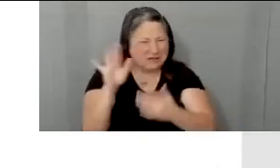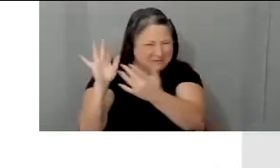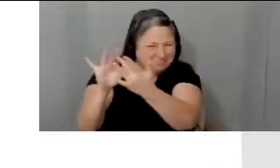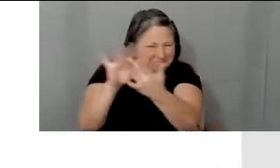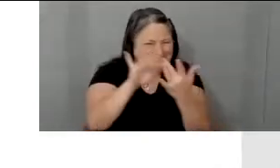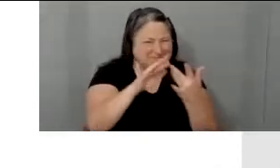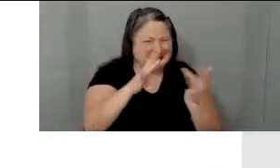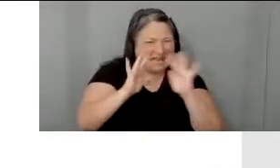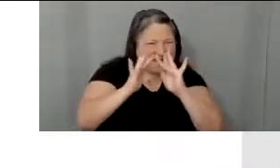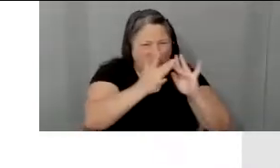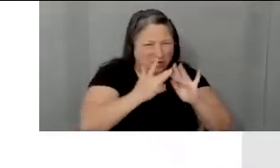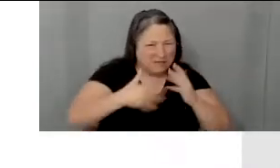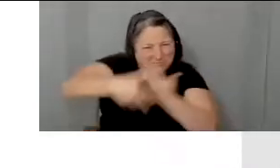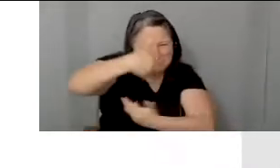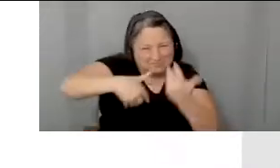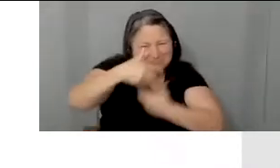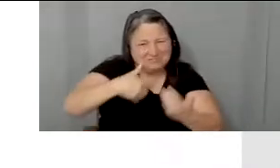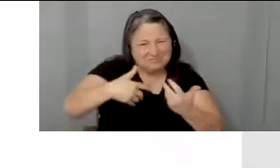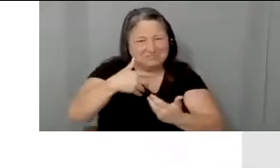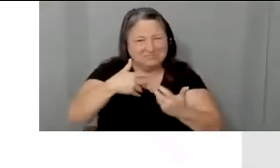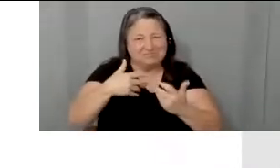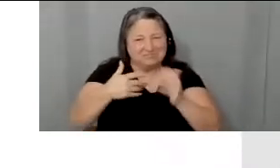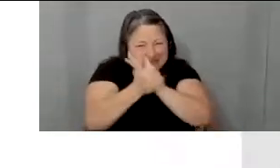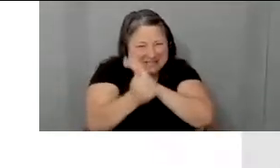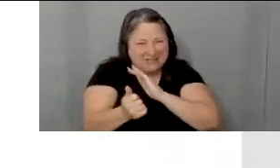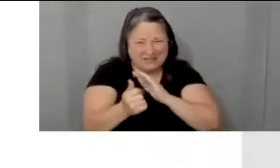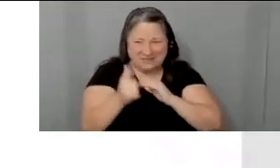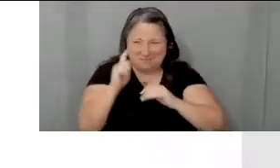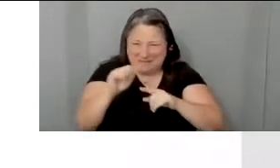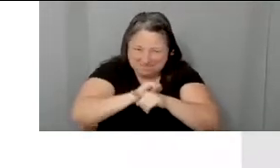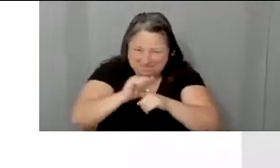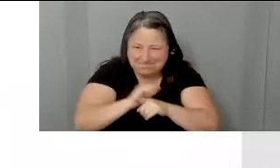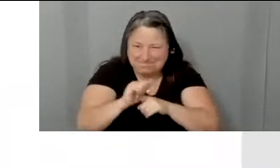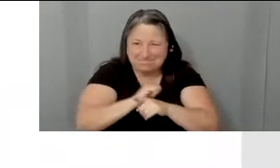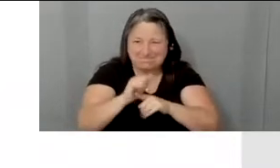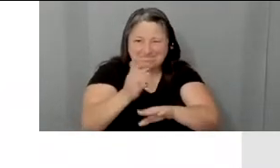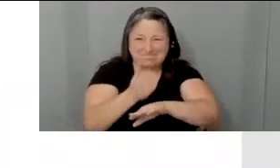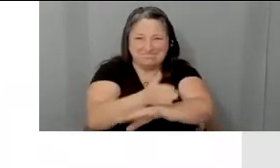muscles. Next slide, please.